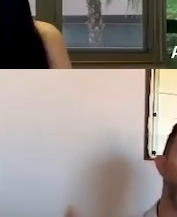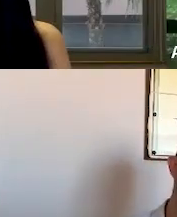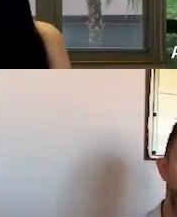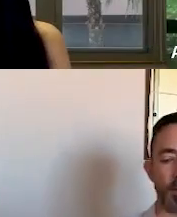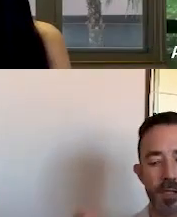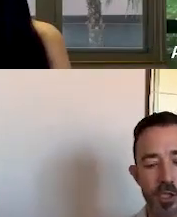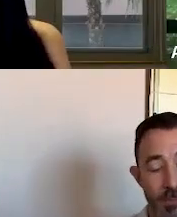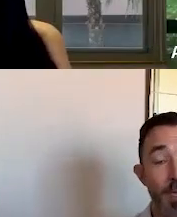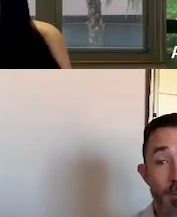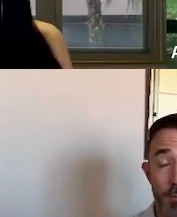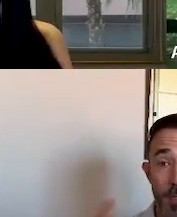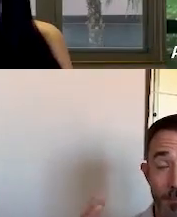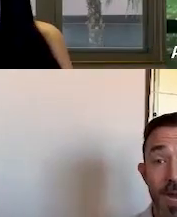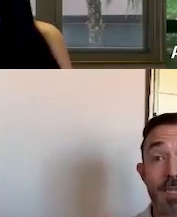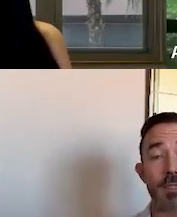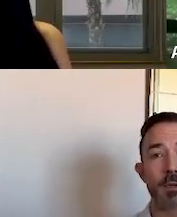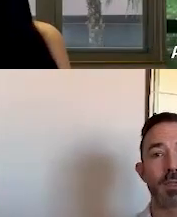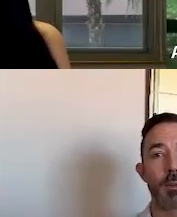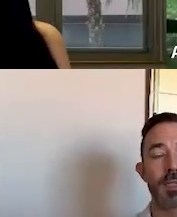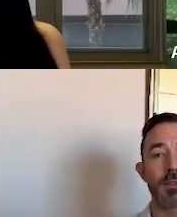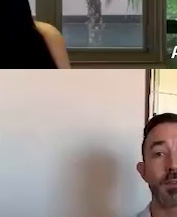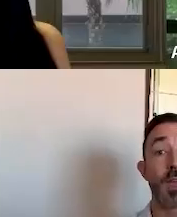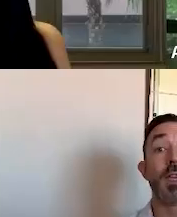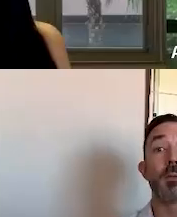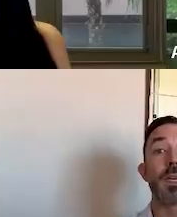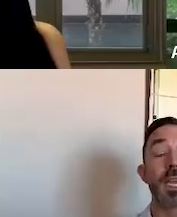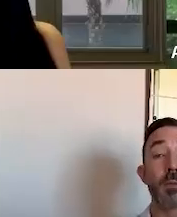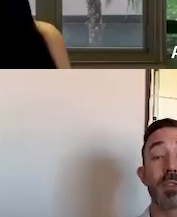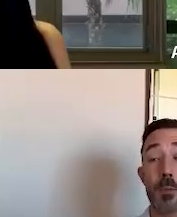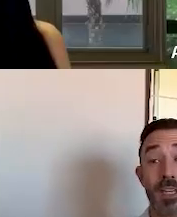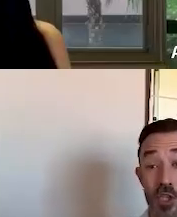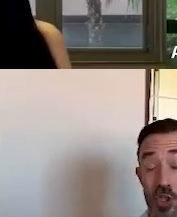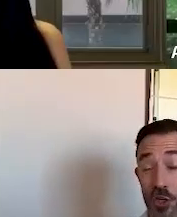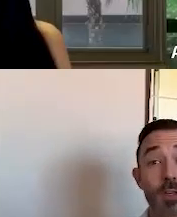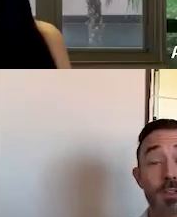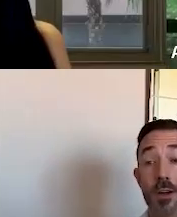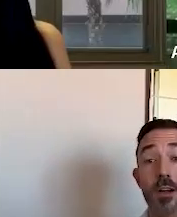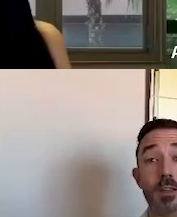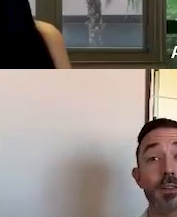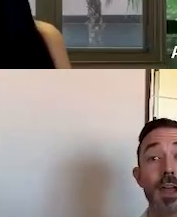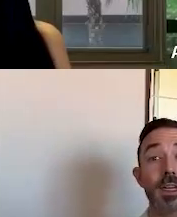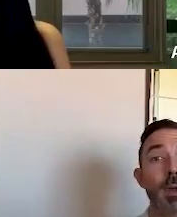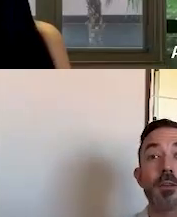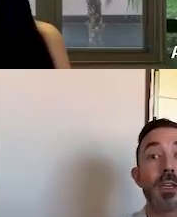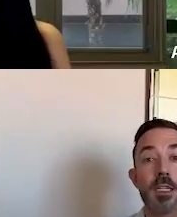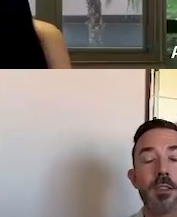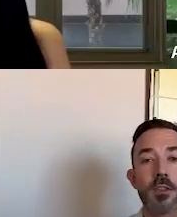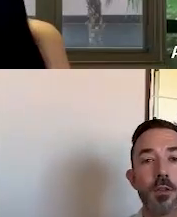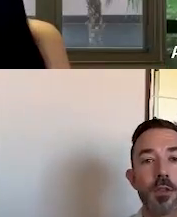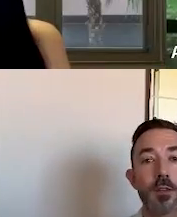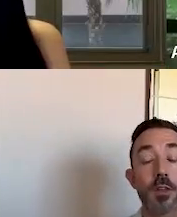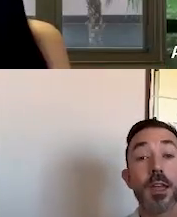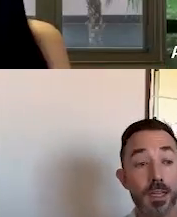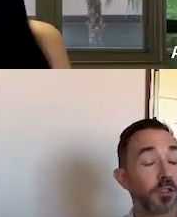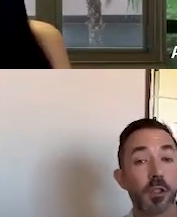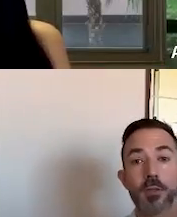time, rapport building, the relationship, but like practically what that means is being able to manage your own internal anxiety about the need to